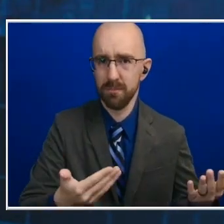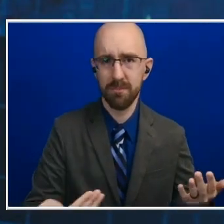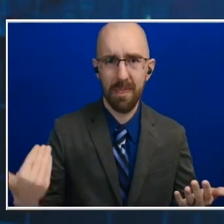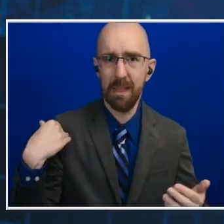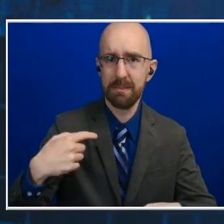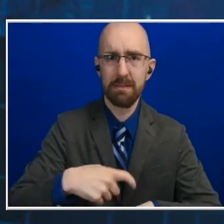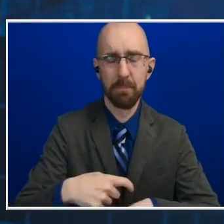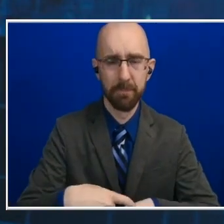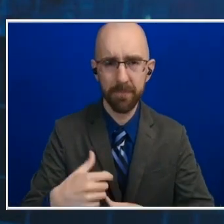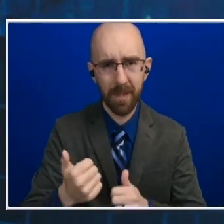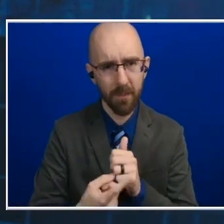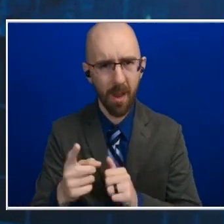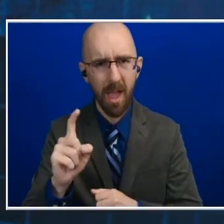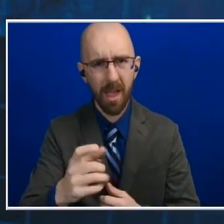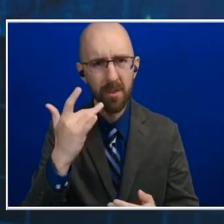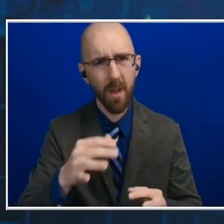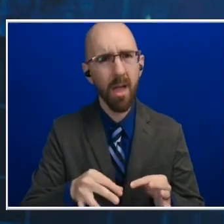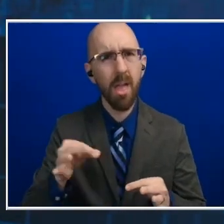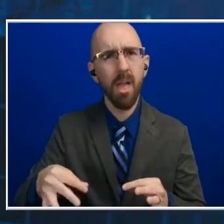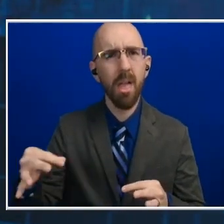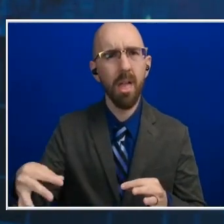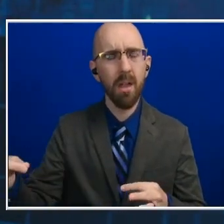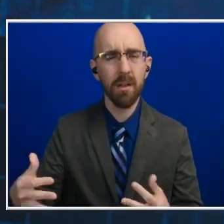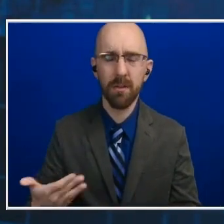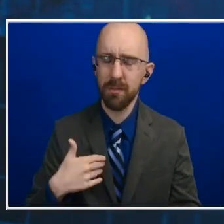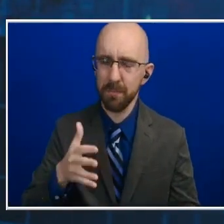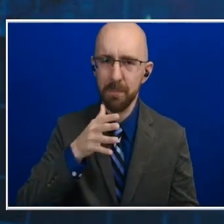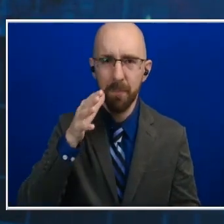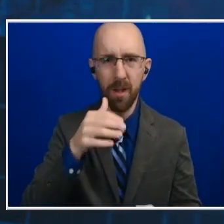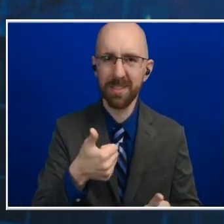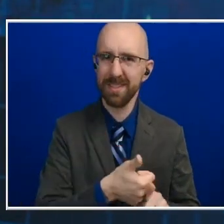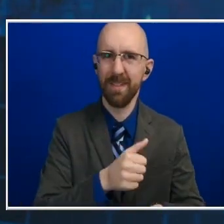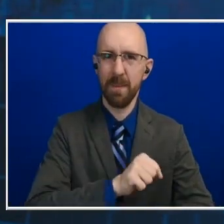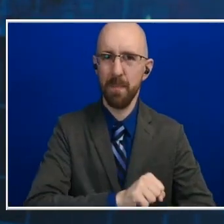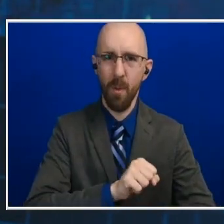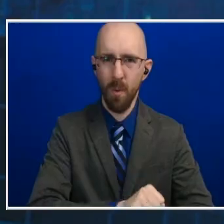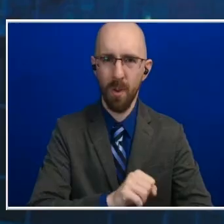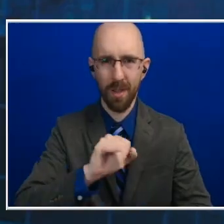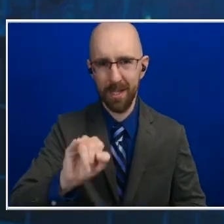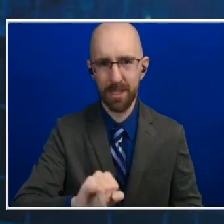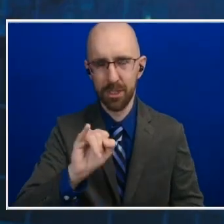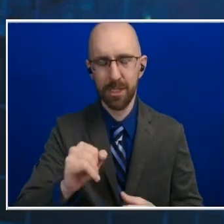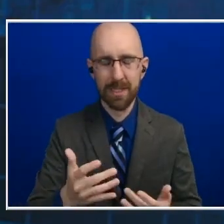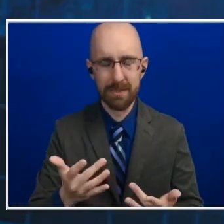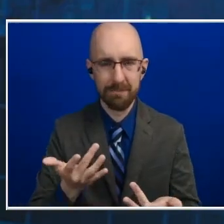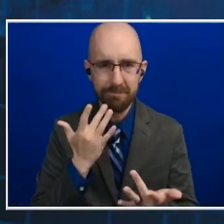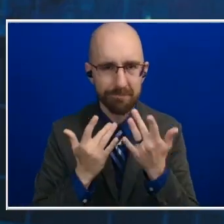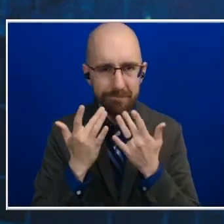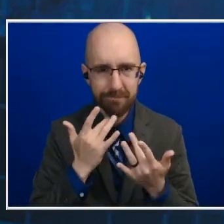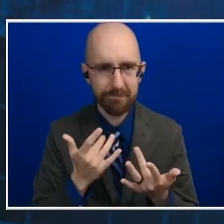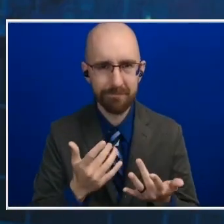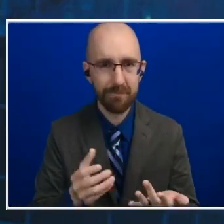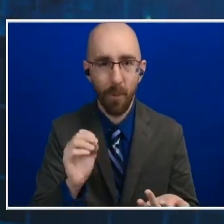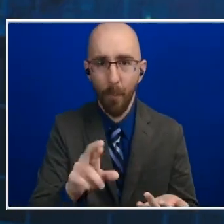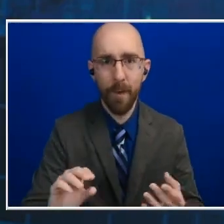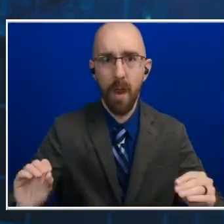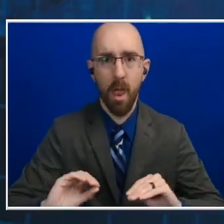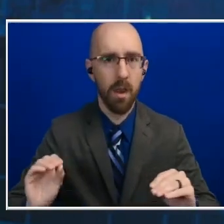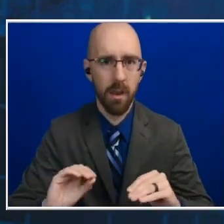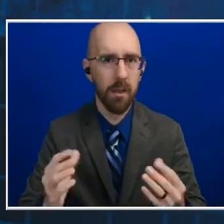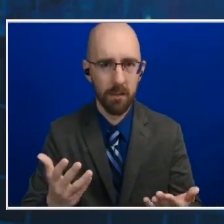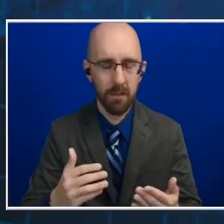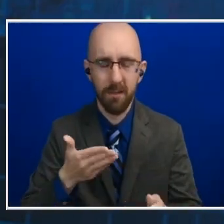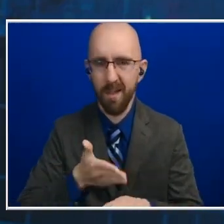it take so long? Well, my parents are self-employed, so insurance, we didn't have, after 18, I didn't